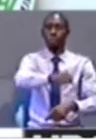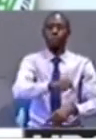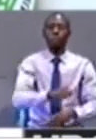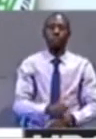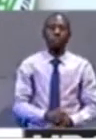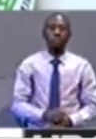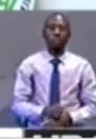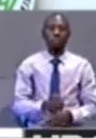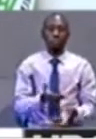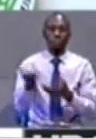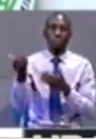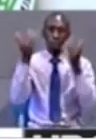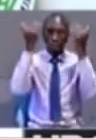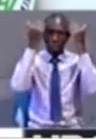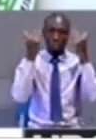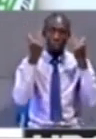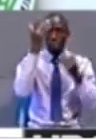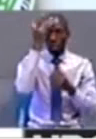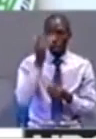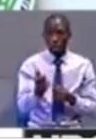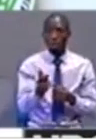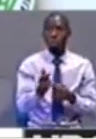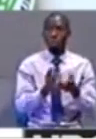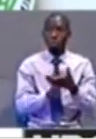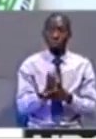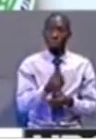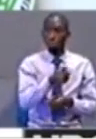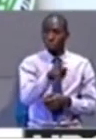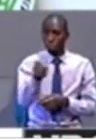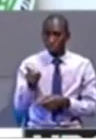They will be held accountable, because they are the ones actually who were